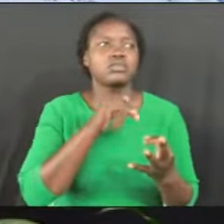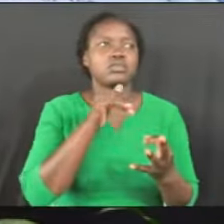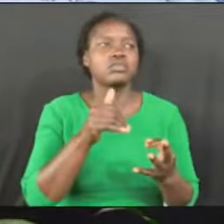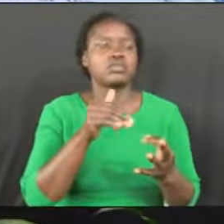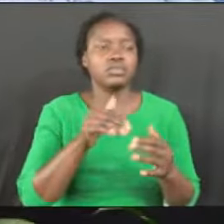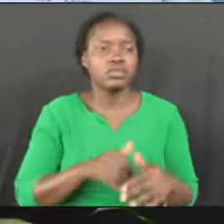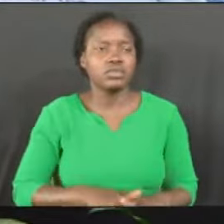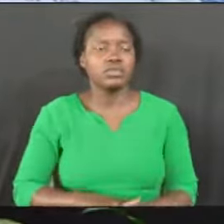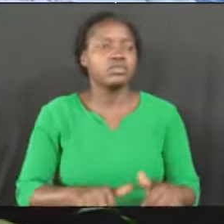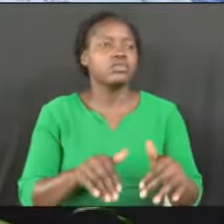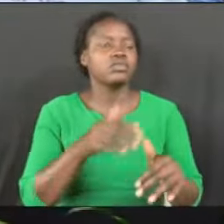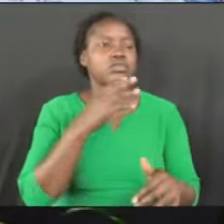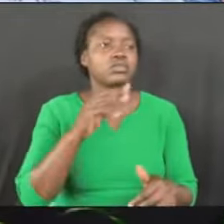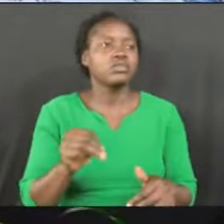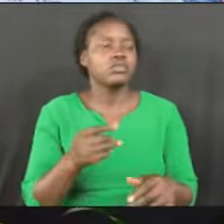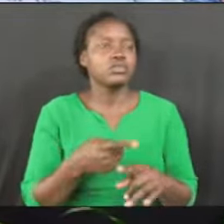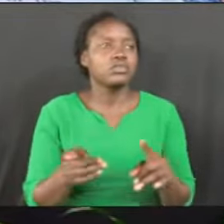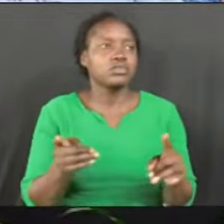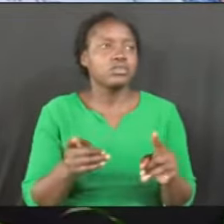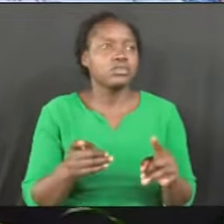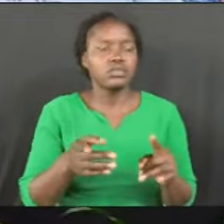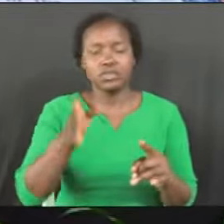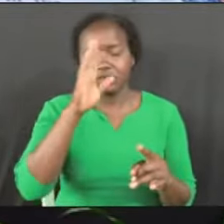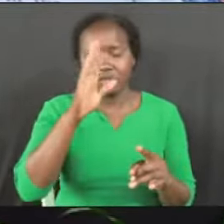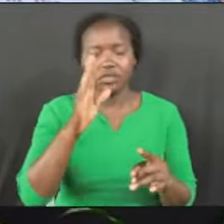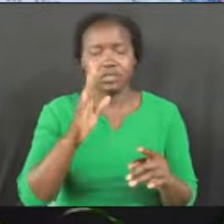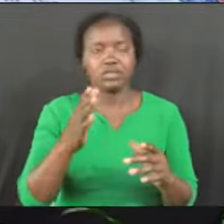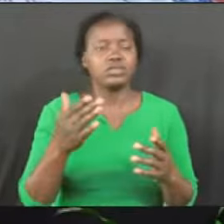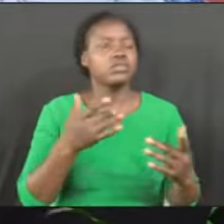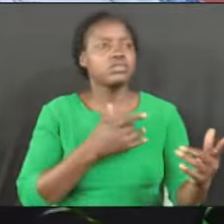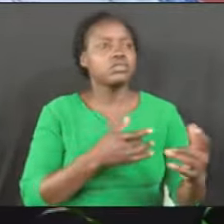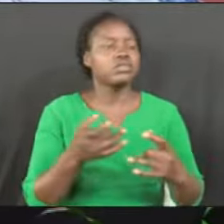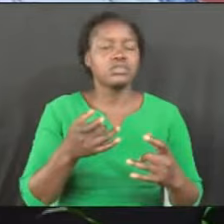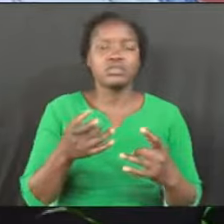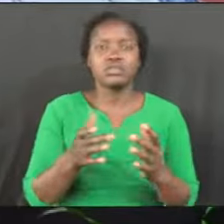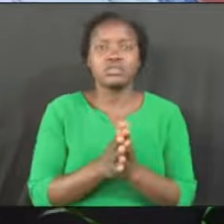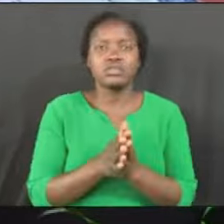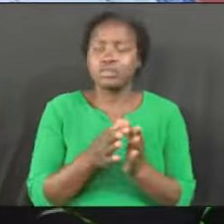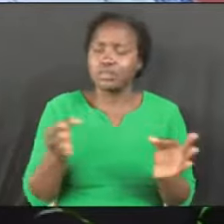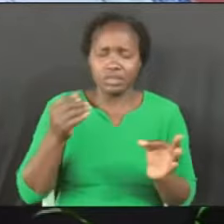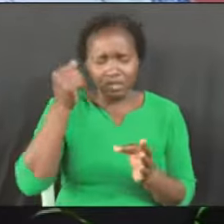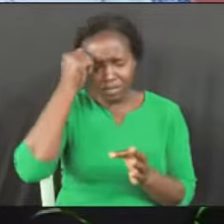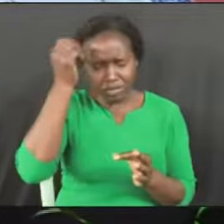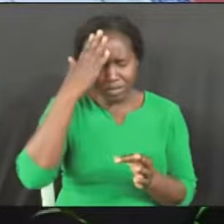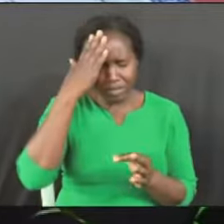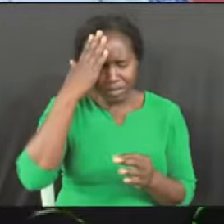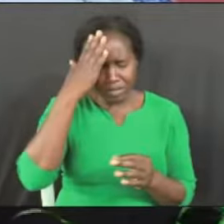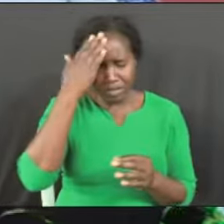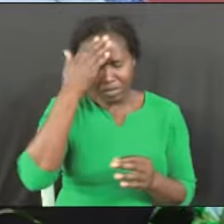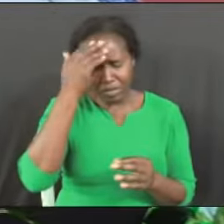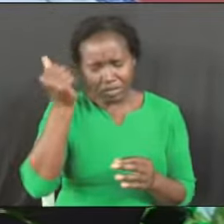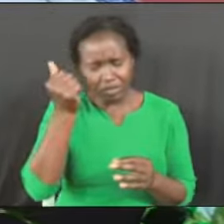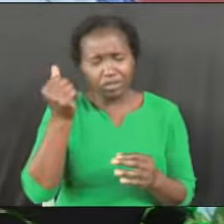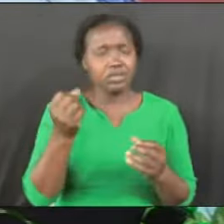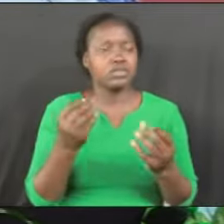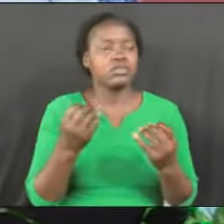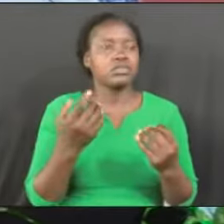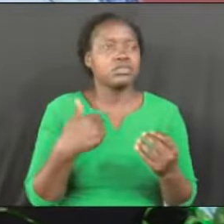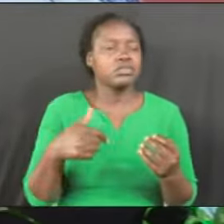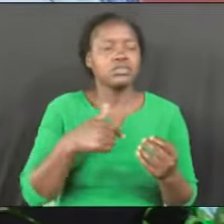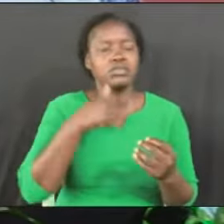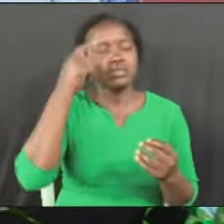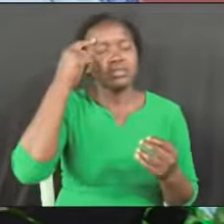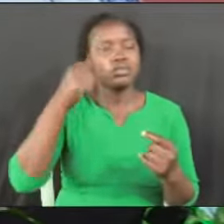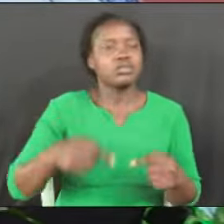befall him. But oh, God's got a long memory, because many of us think too highly of ourselves because of